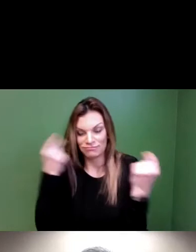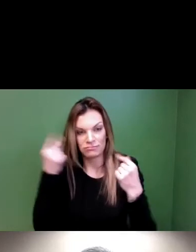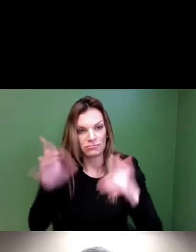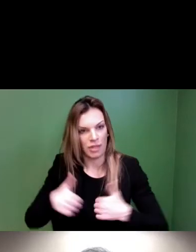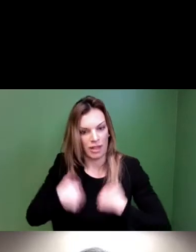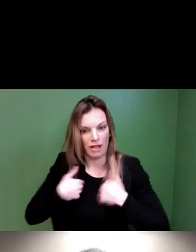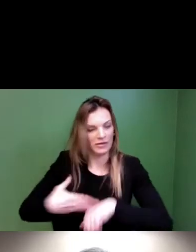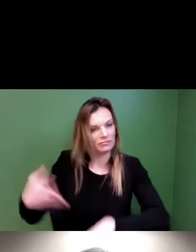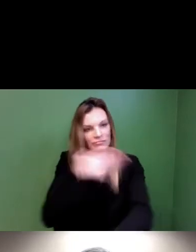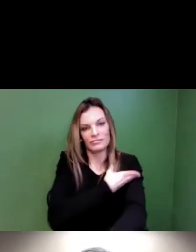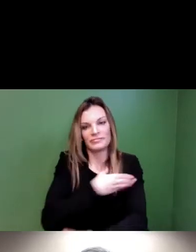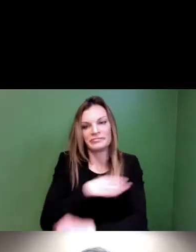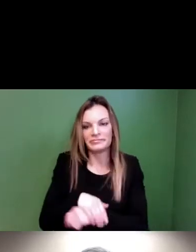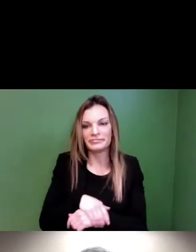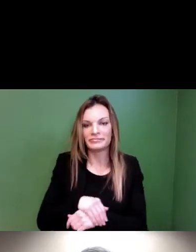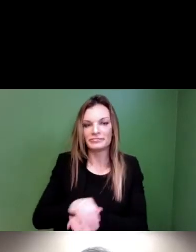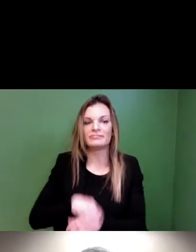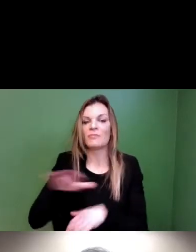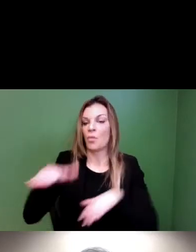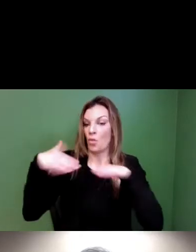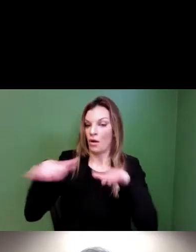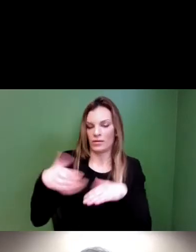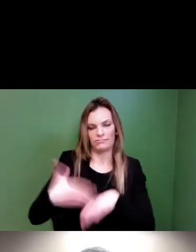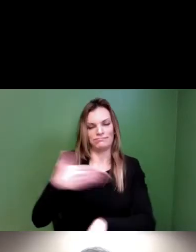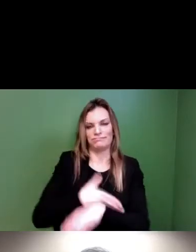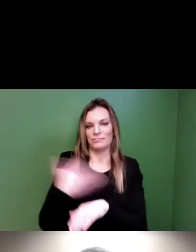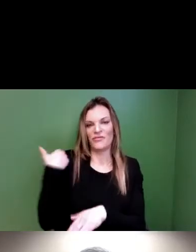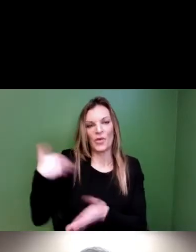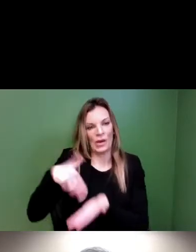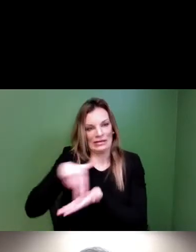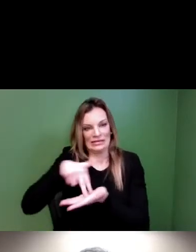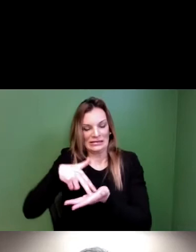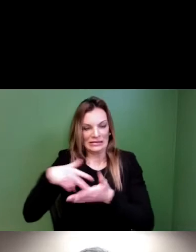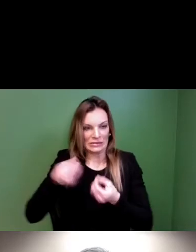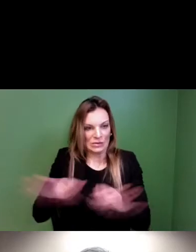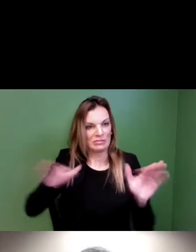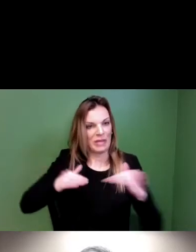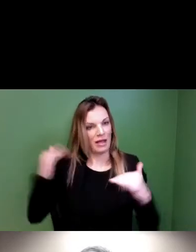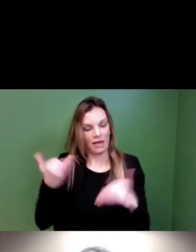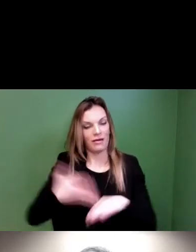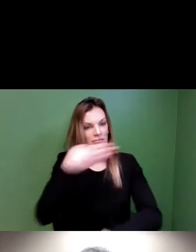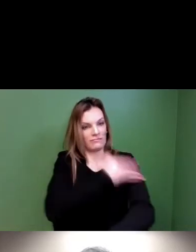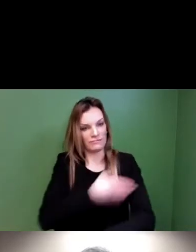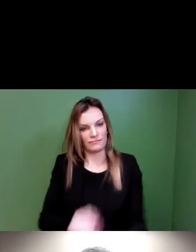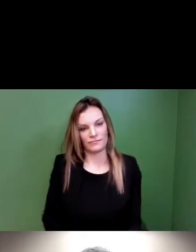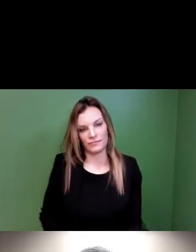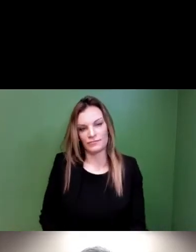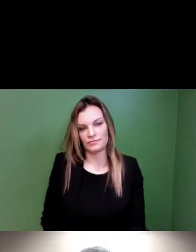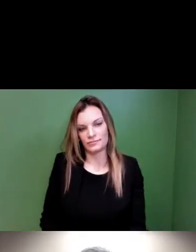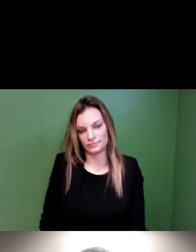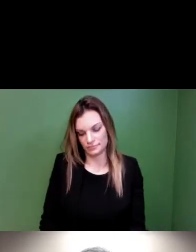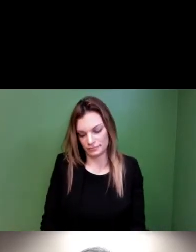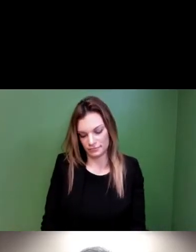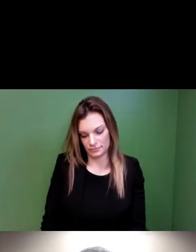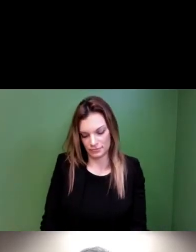Able to walk much better than he did before. But we estimate that there was a